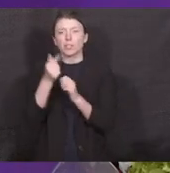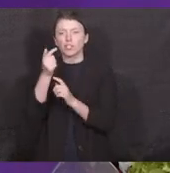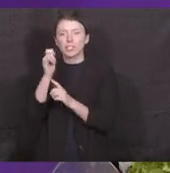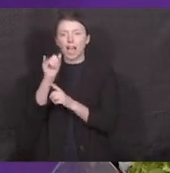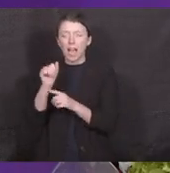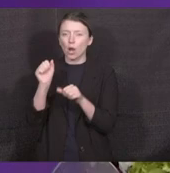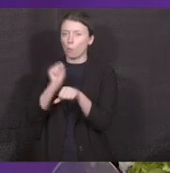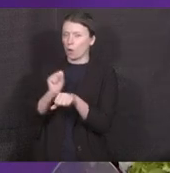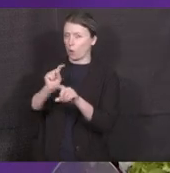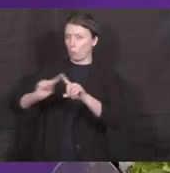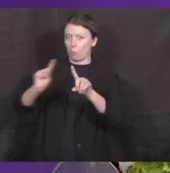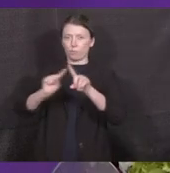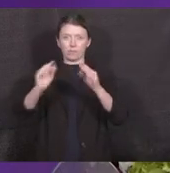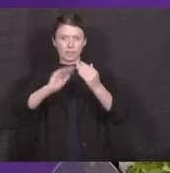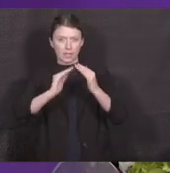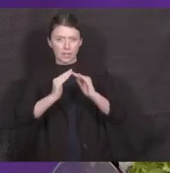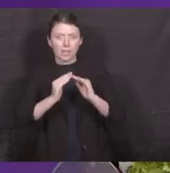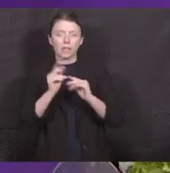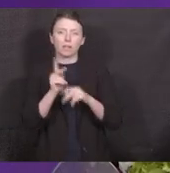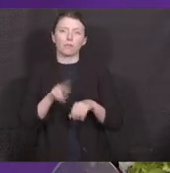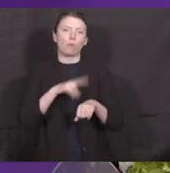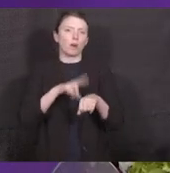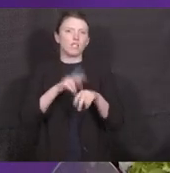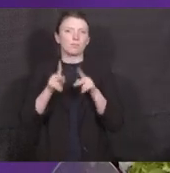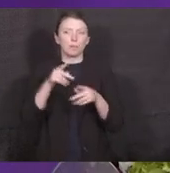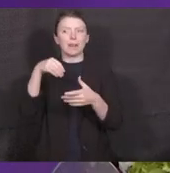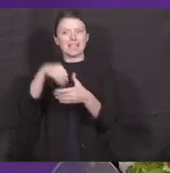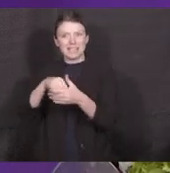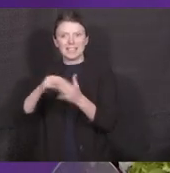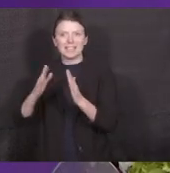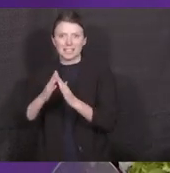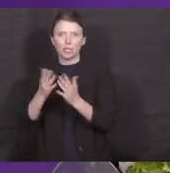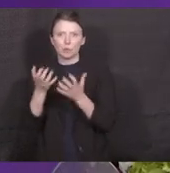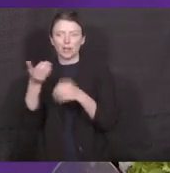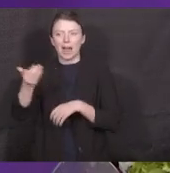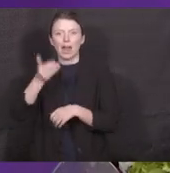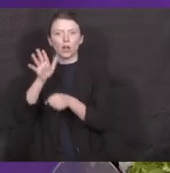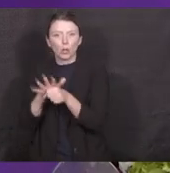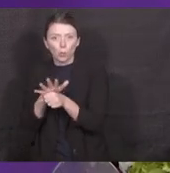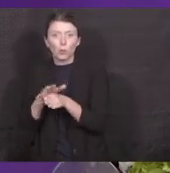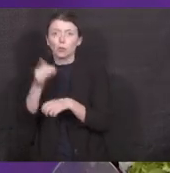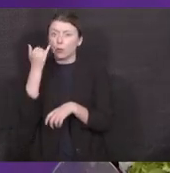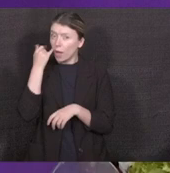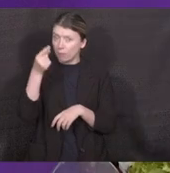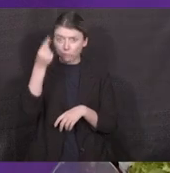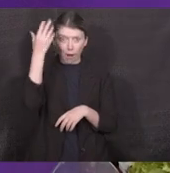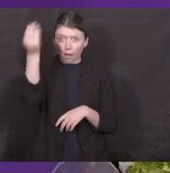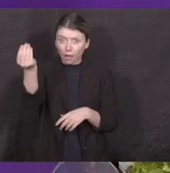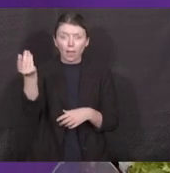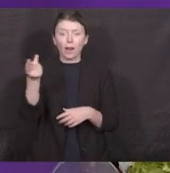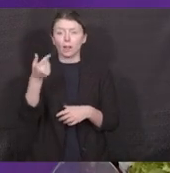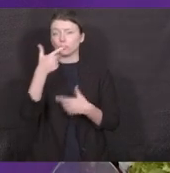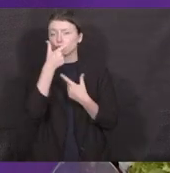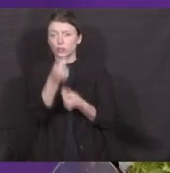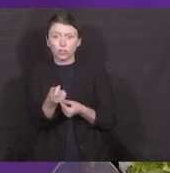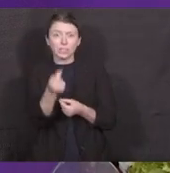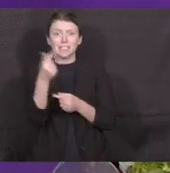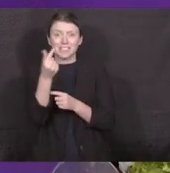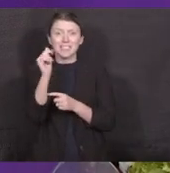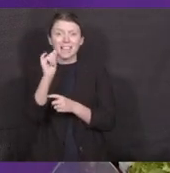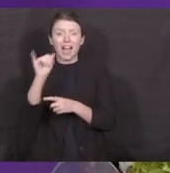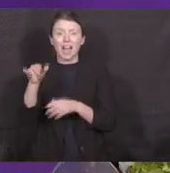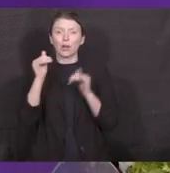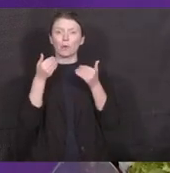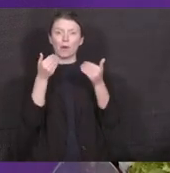cities, people obviously in those cities. We want to make sure they get hired local. So if you're interested in GEI, check out our